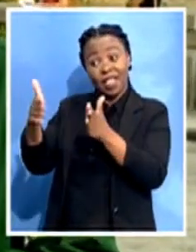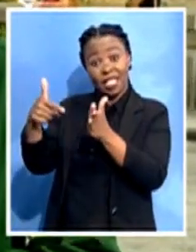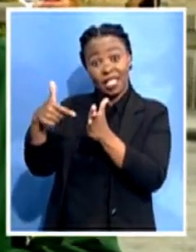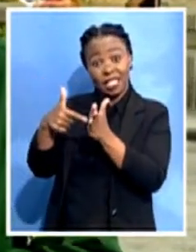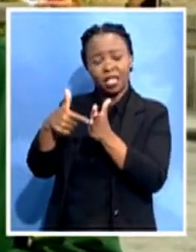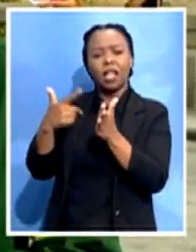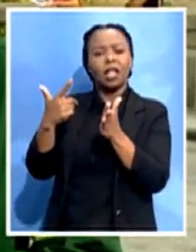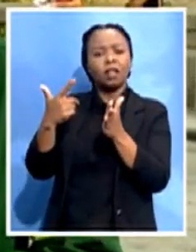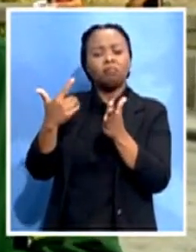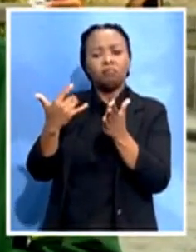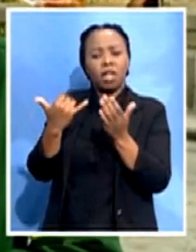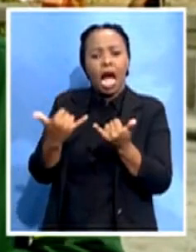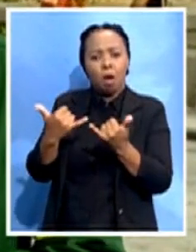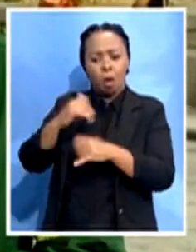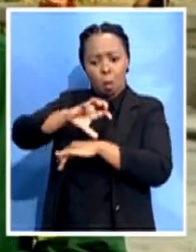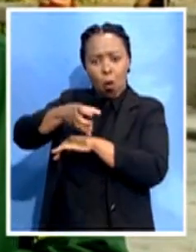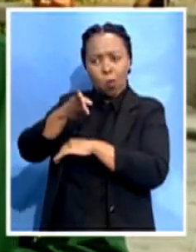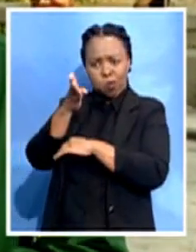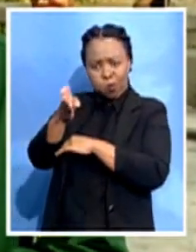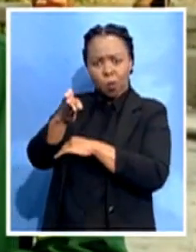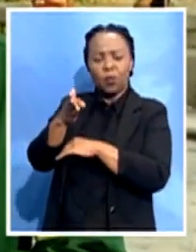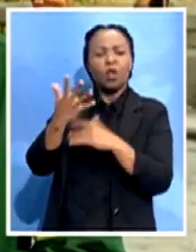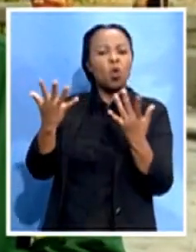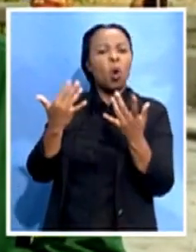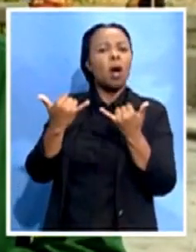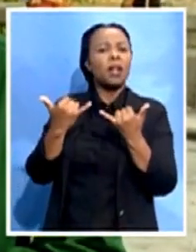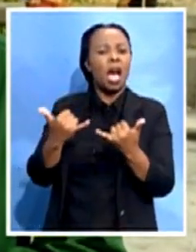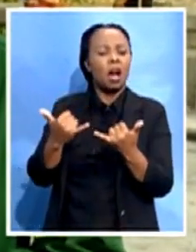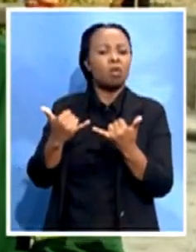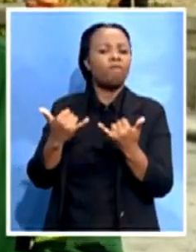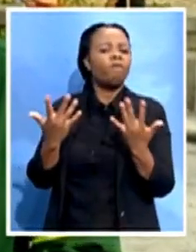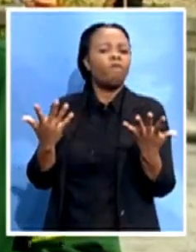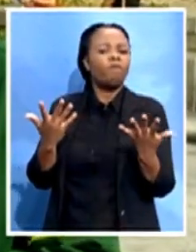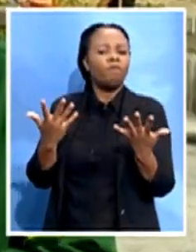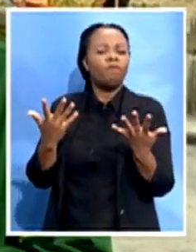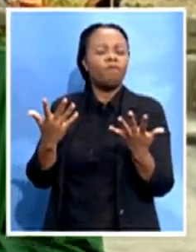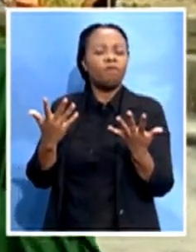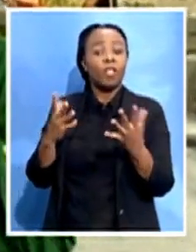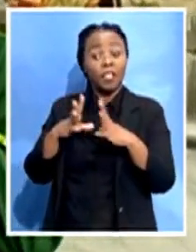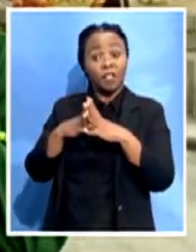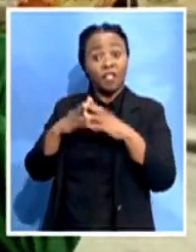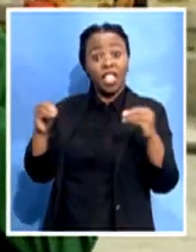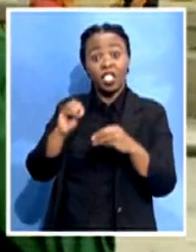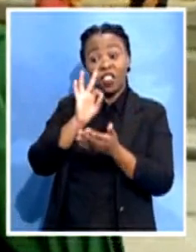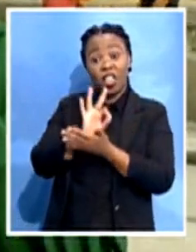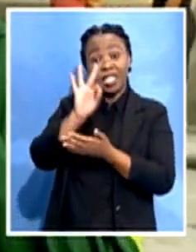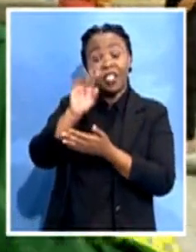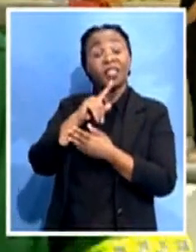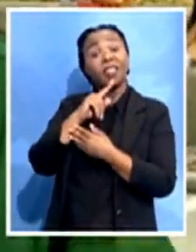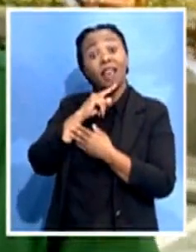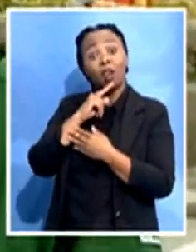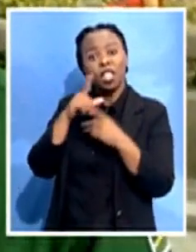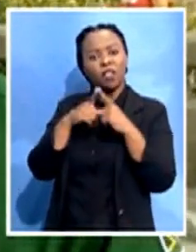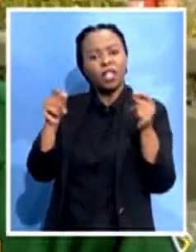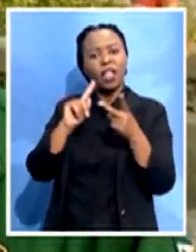underway, how soon before we have completed our 13,000 quota and ready for the next batch coming? Oh, a difficult one